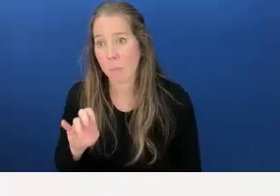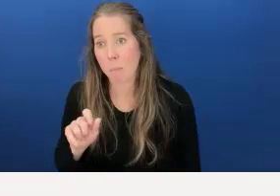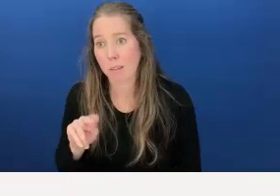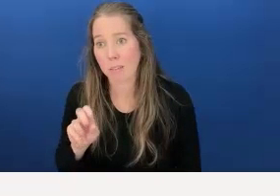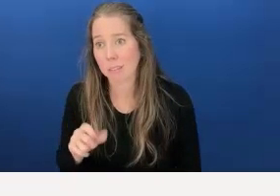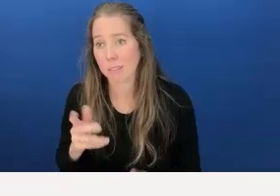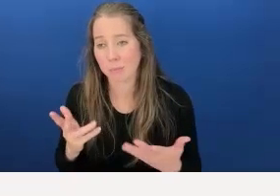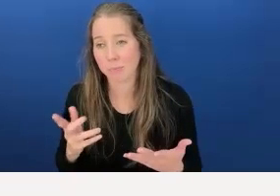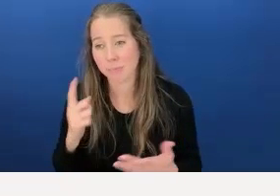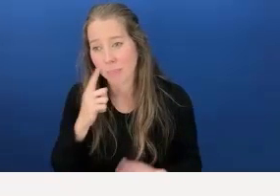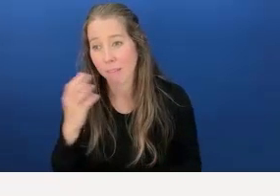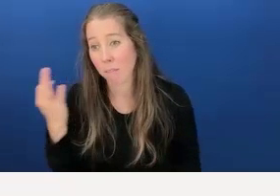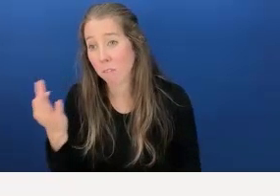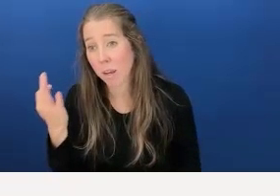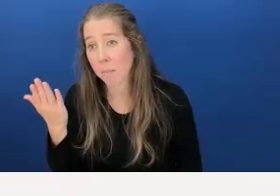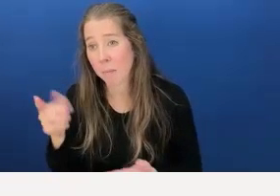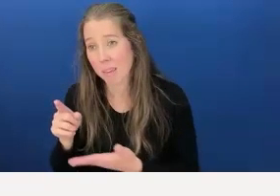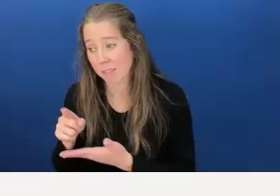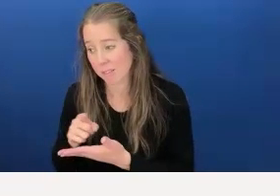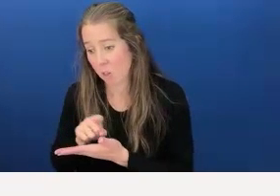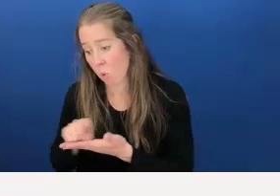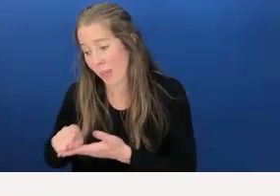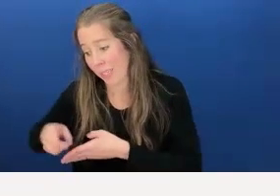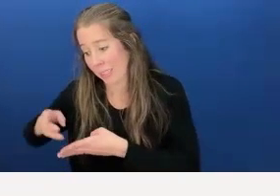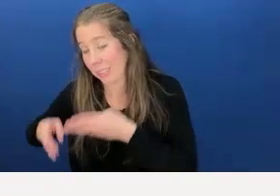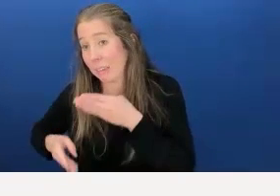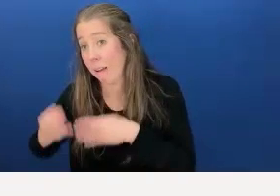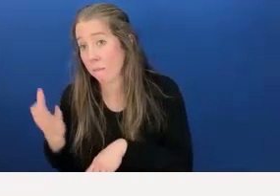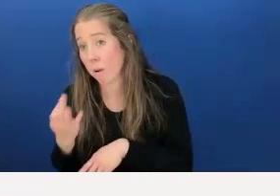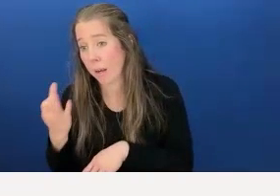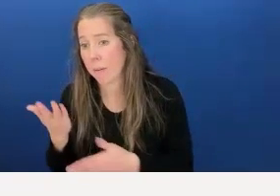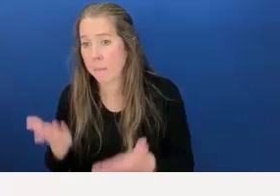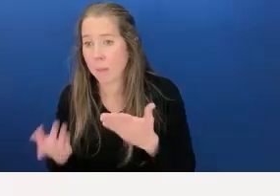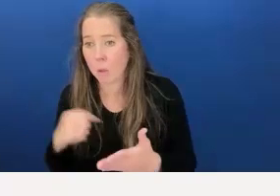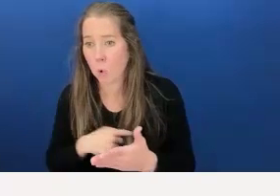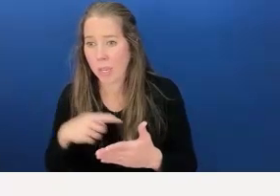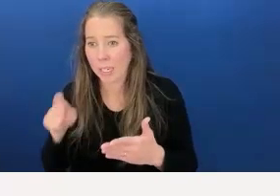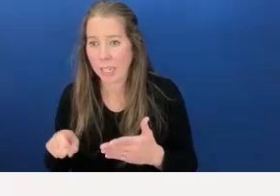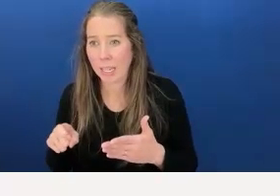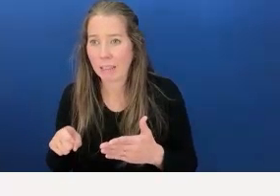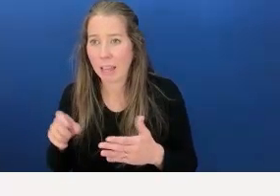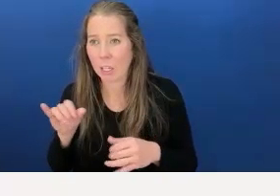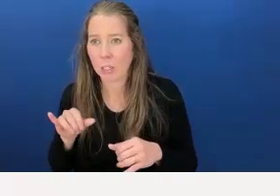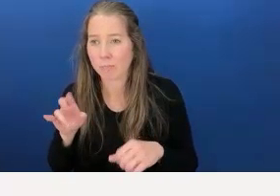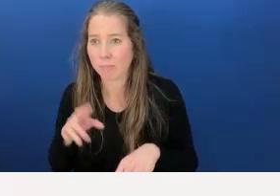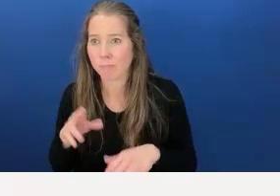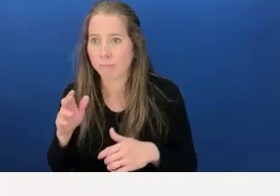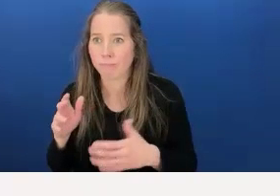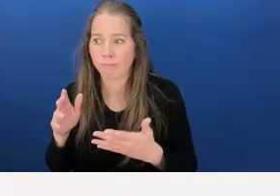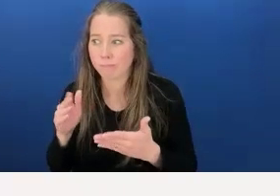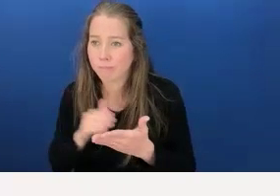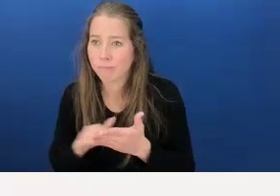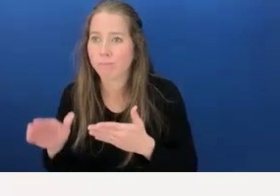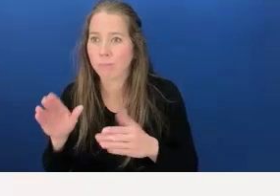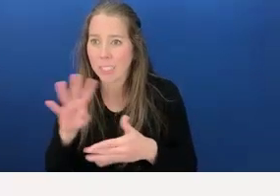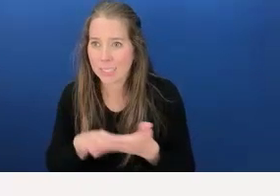thinking maybe Fridays at the end of the week would be, we have to have some sort of regular schedule for this